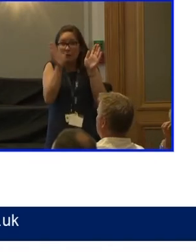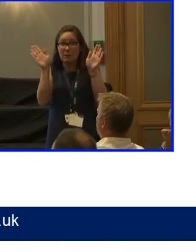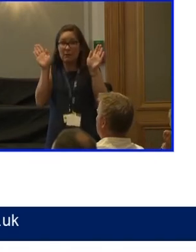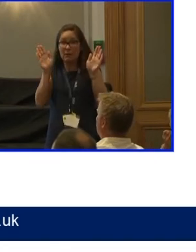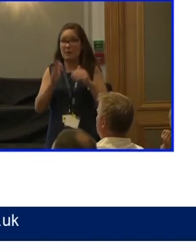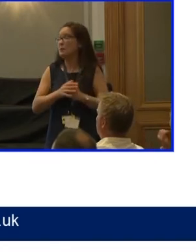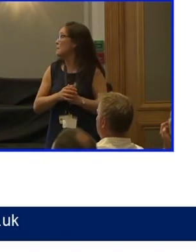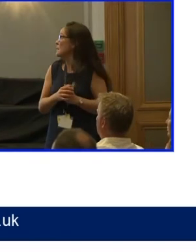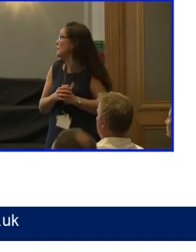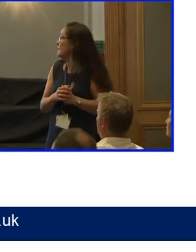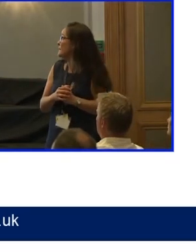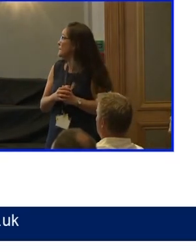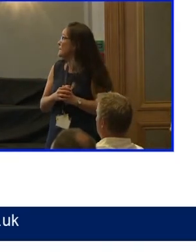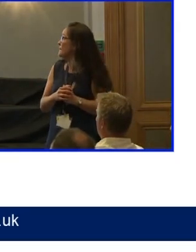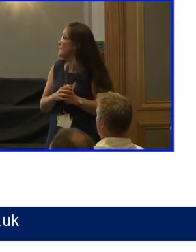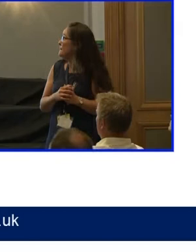required.